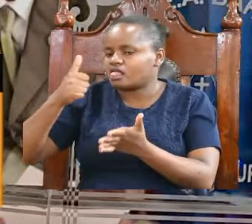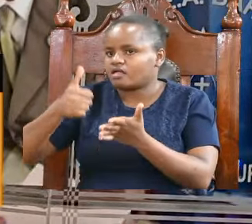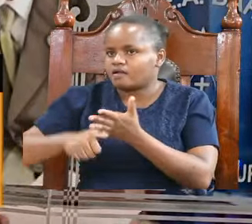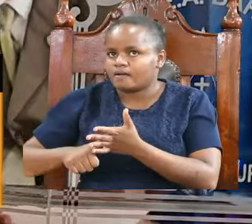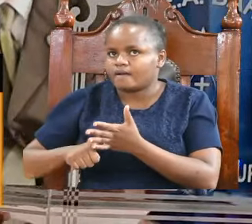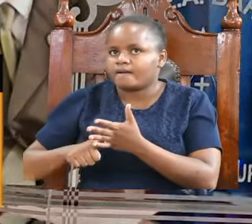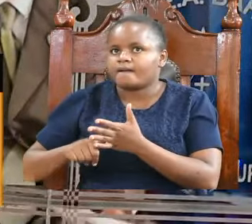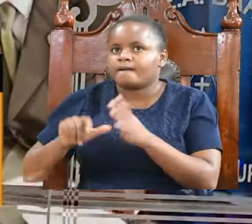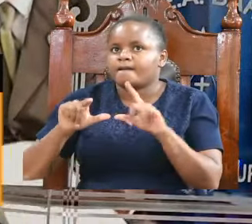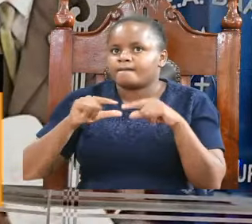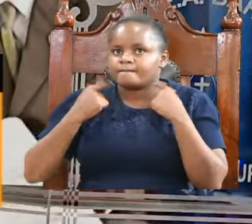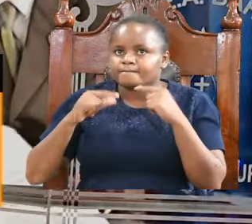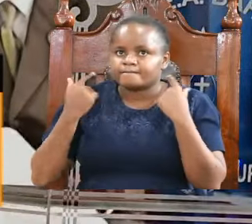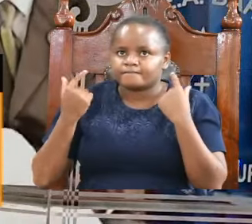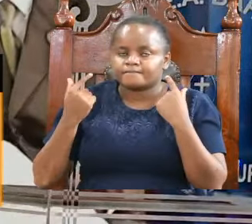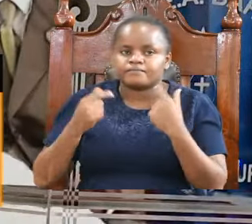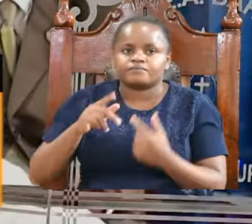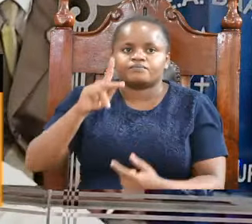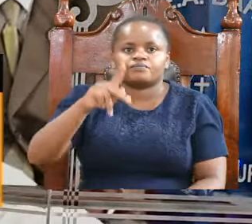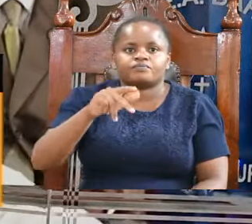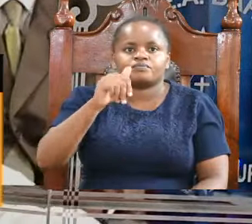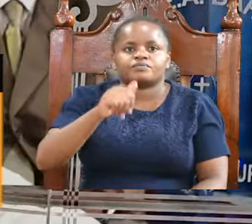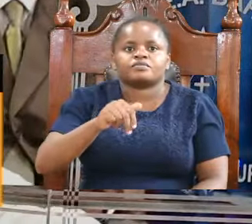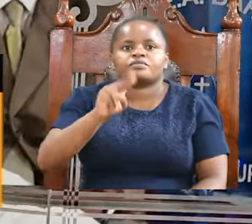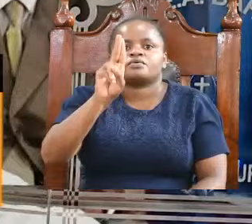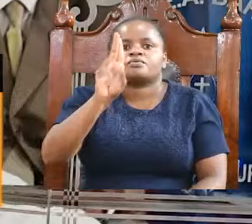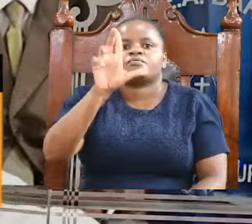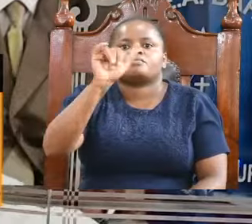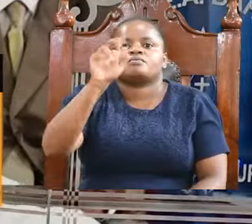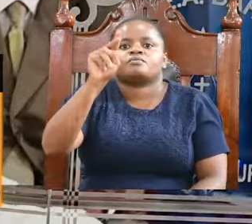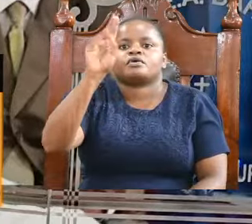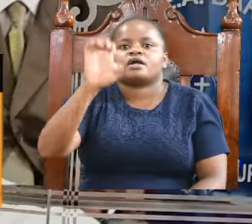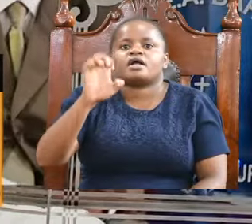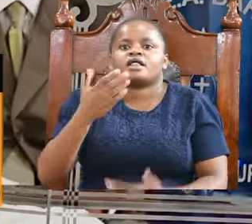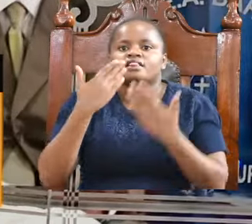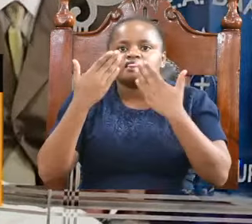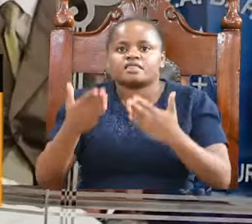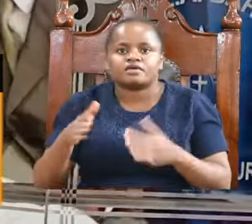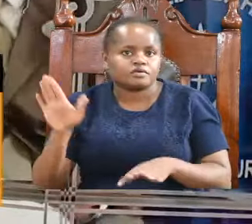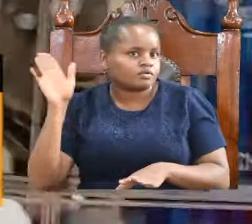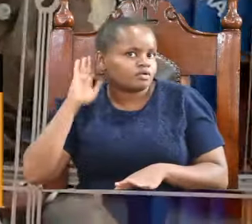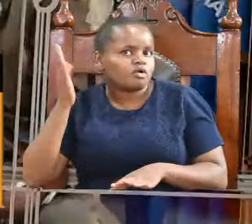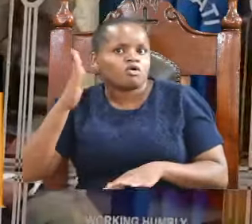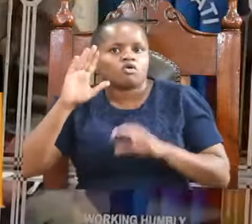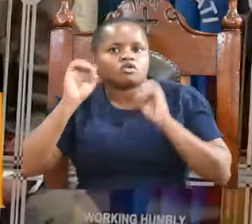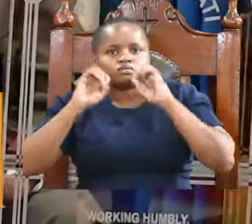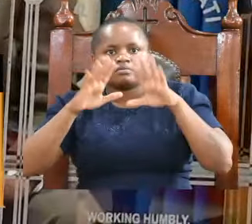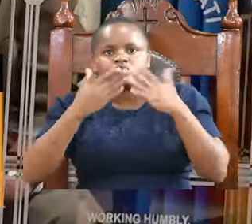presbytery clerk, Reverend Pauline Kanudhu. Thank you for listening. God bless you.